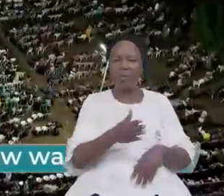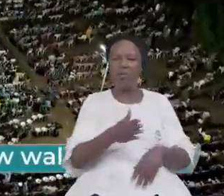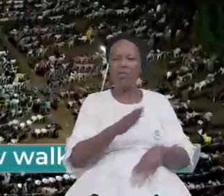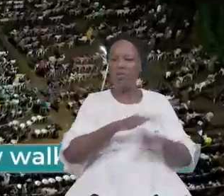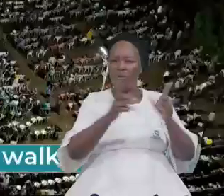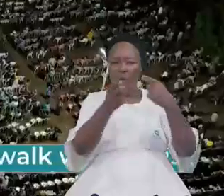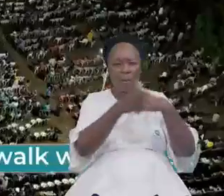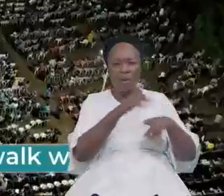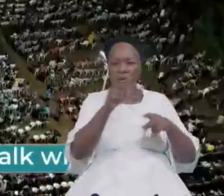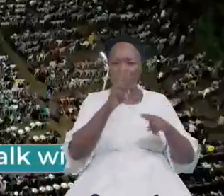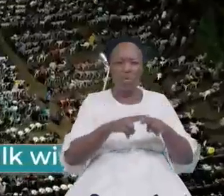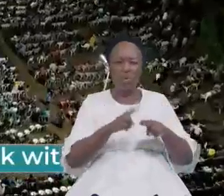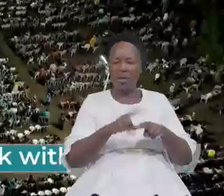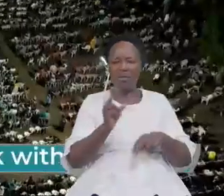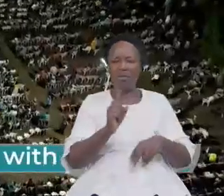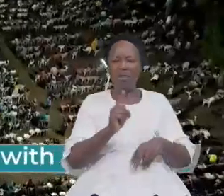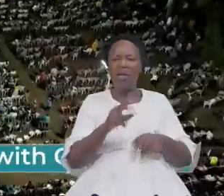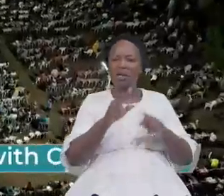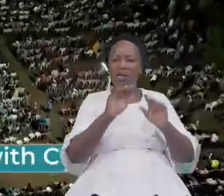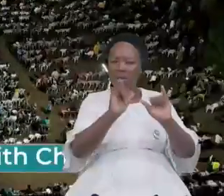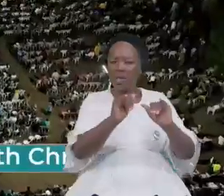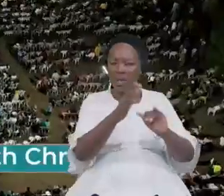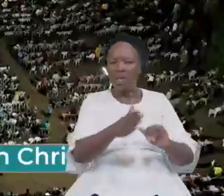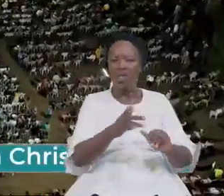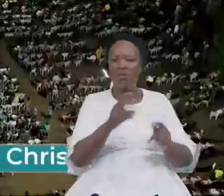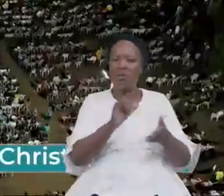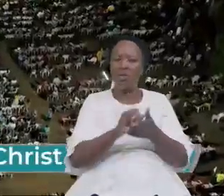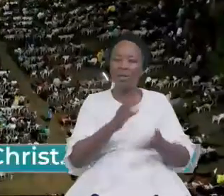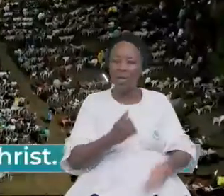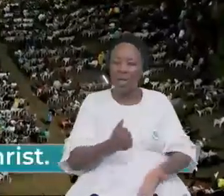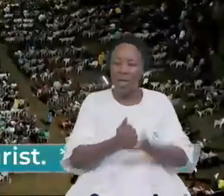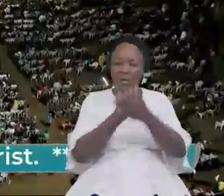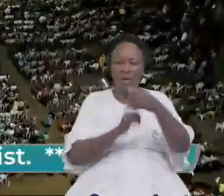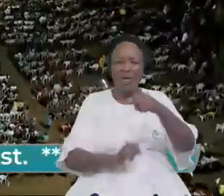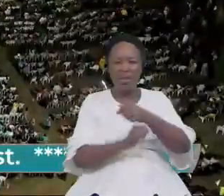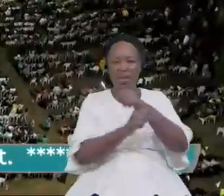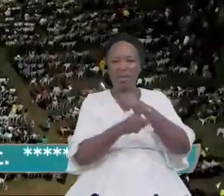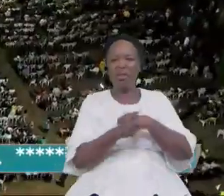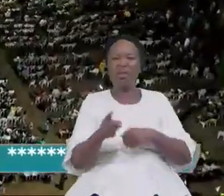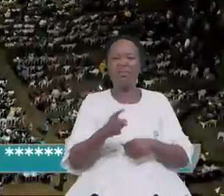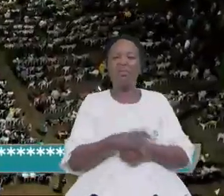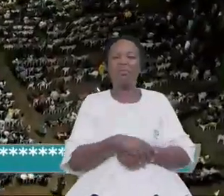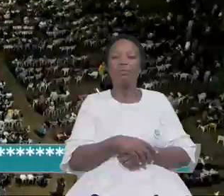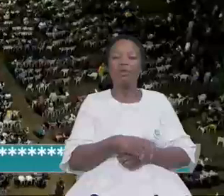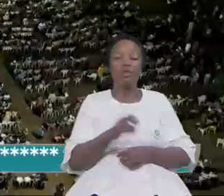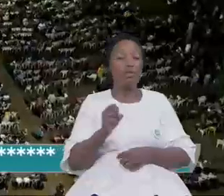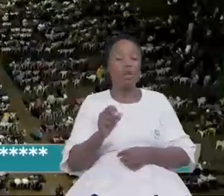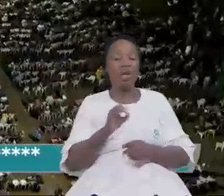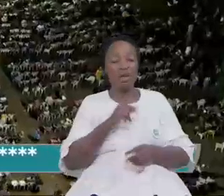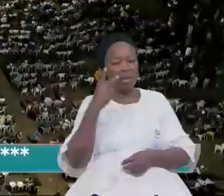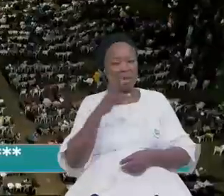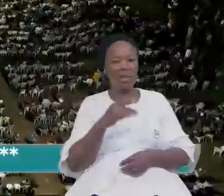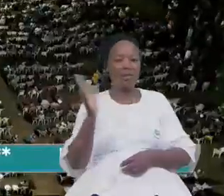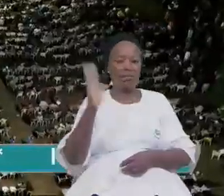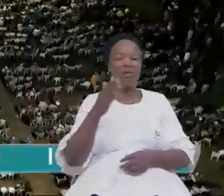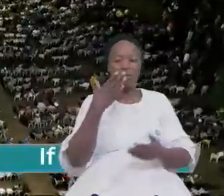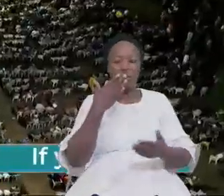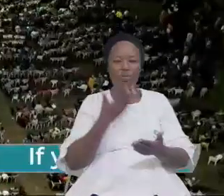of miracles, miracle prayers. Okay, I can see the flag there. God bless you. At the middle of the